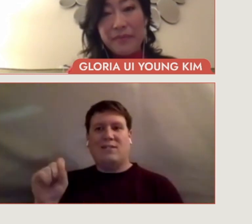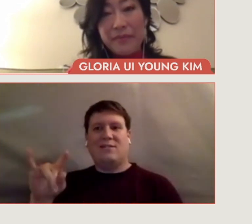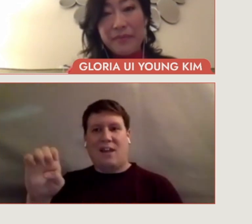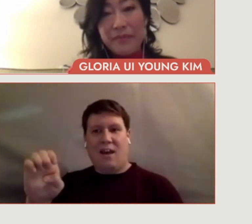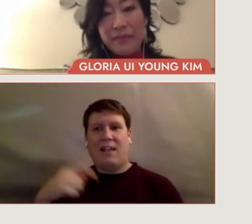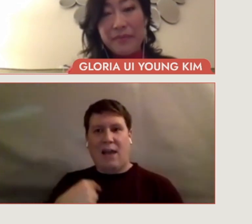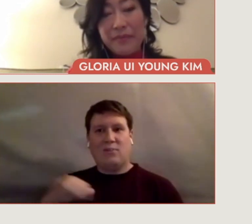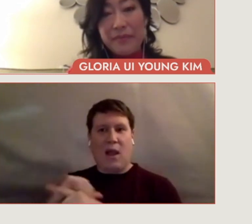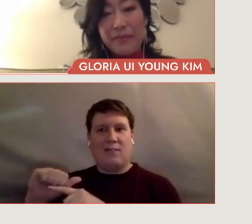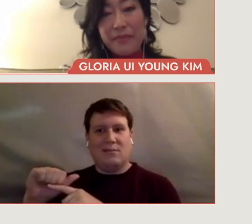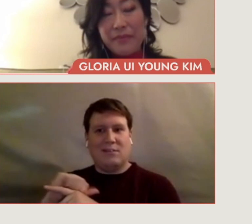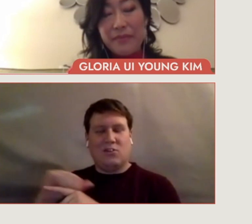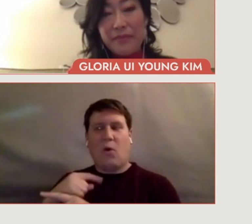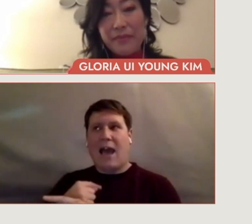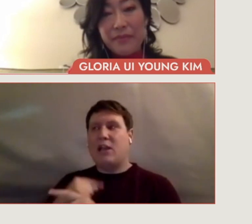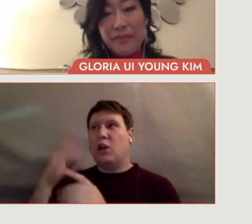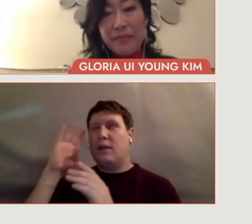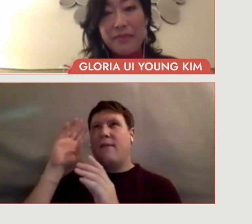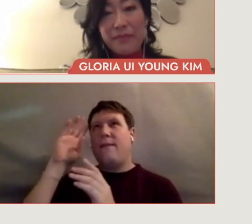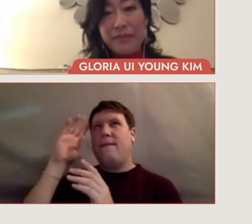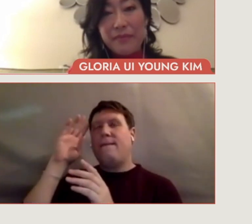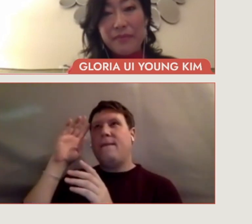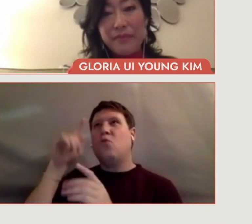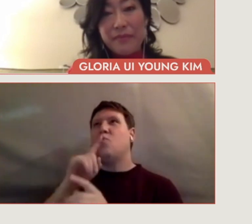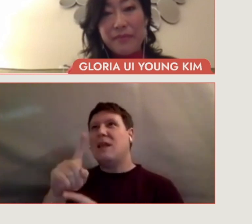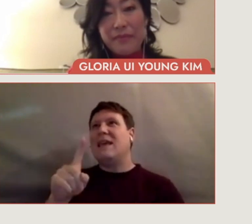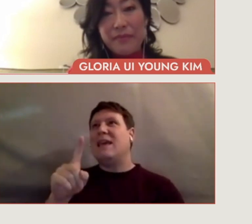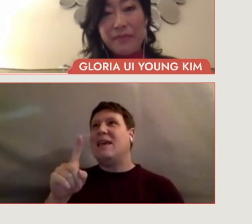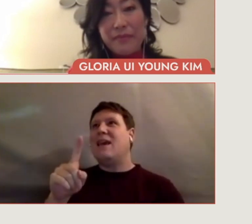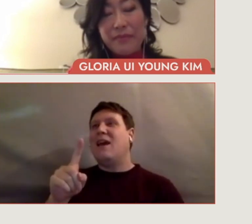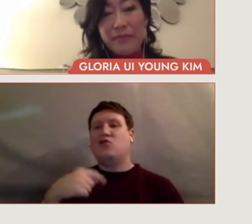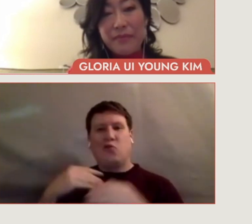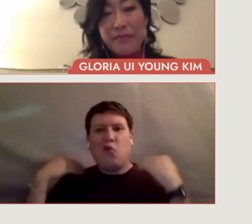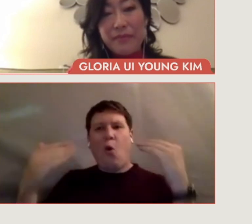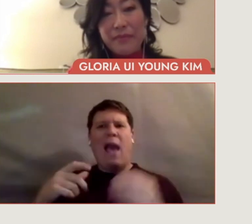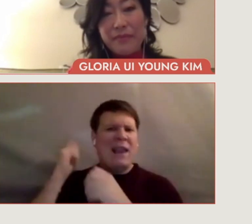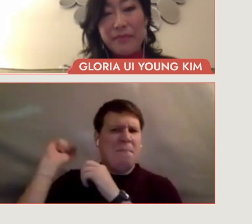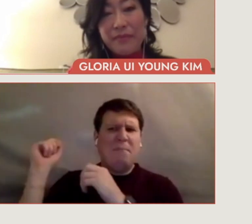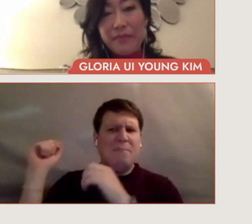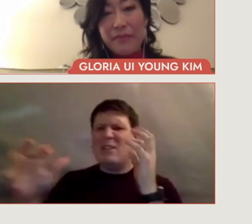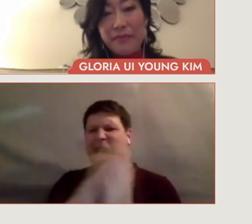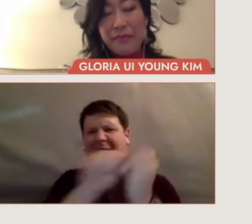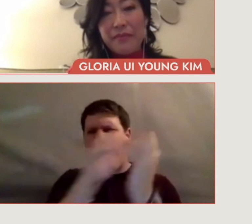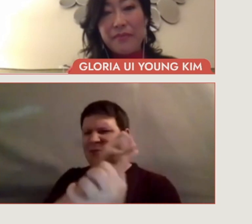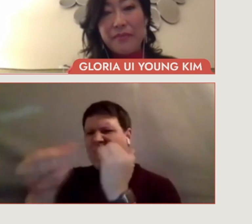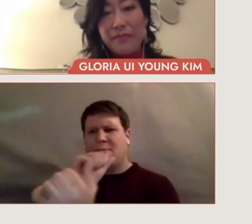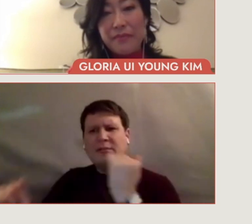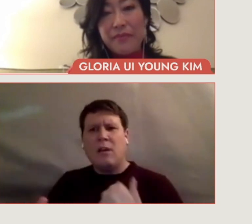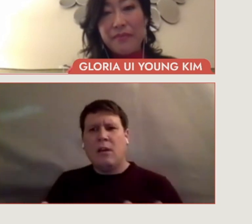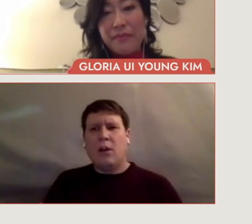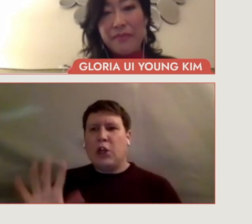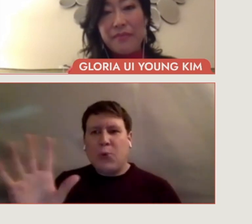deep down, like, why is she smashing things? And, you know, like, why is she doing these things? And what is she